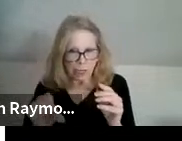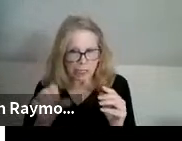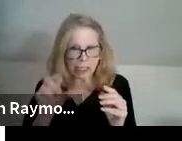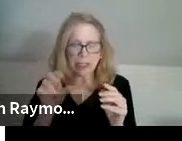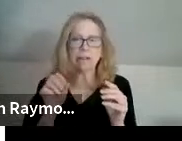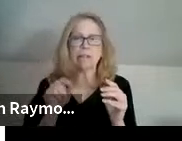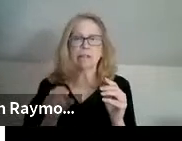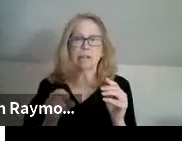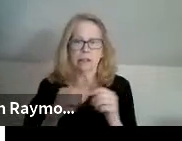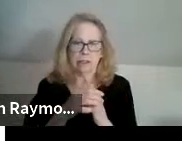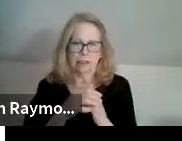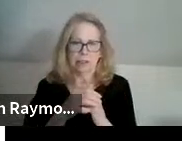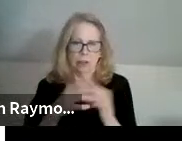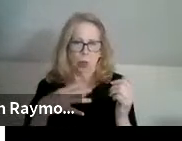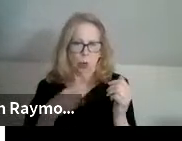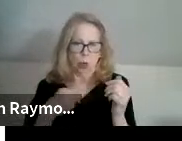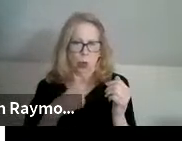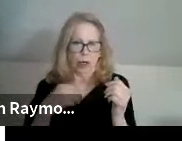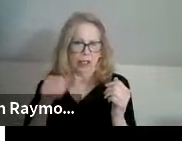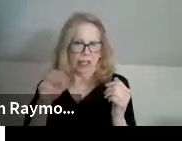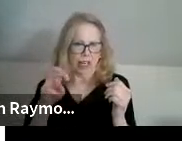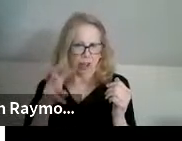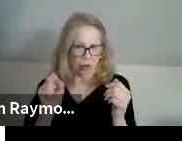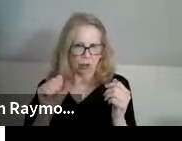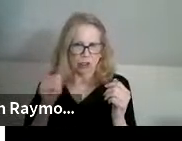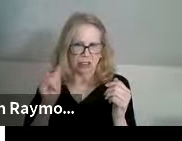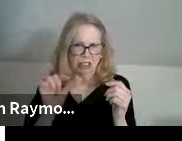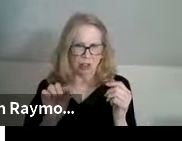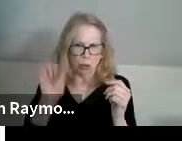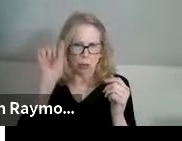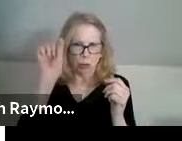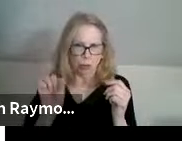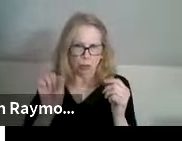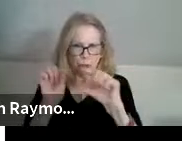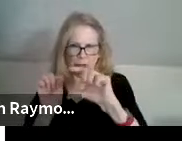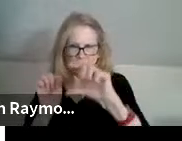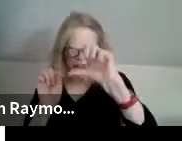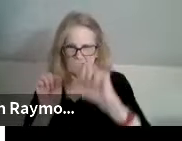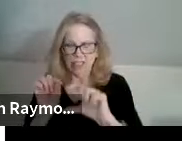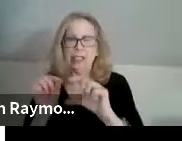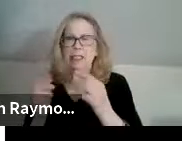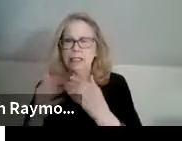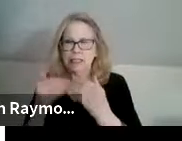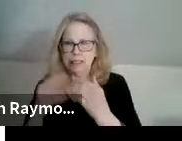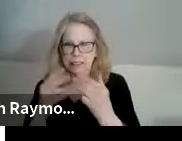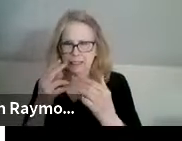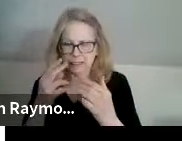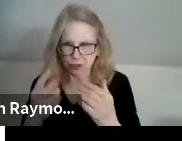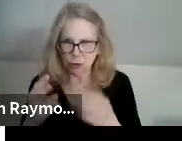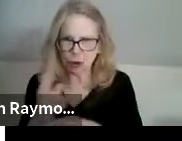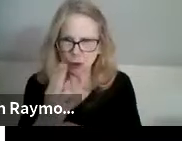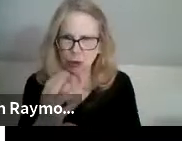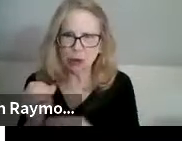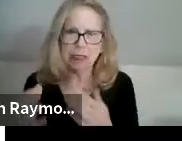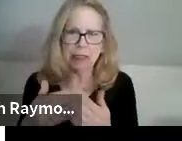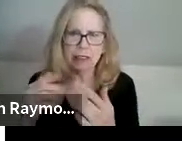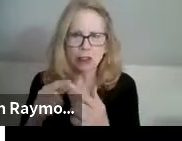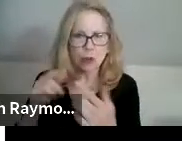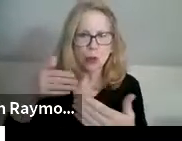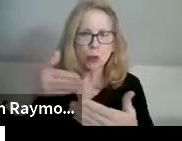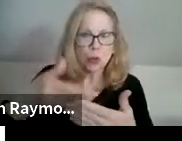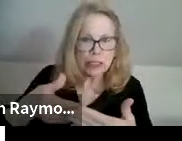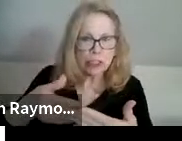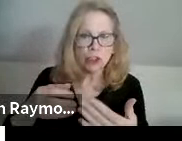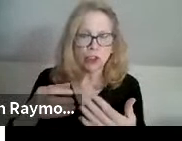a couple white left and white arrows and a yellow up and down arrow. Not in great detail, because I'm going to show that on this very next slide, slide 50.